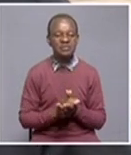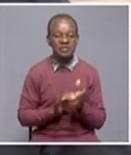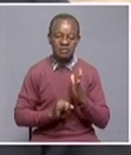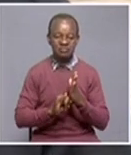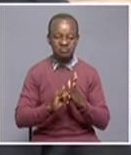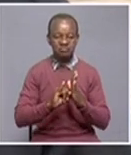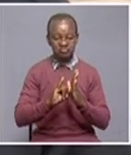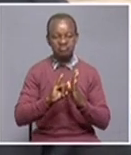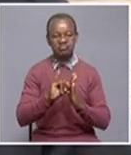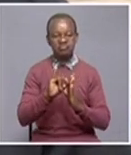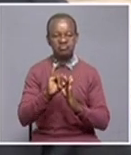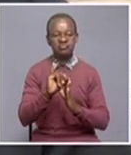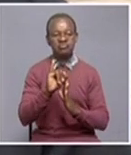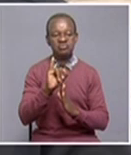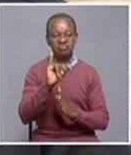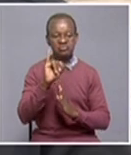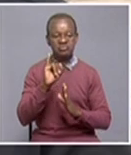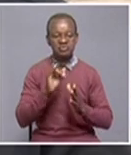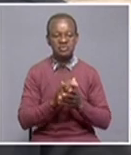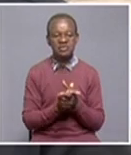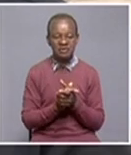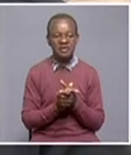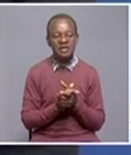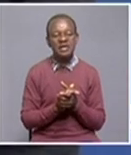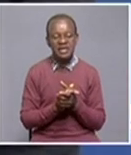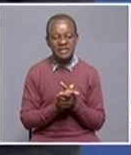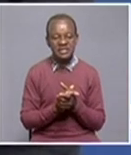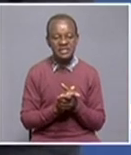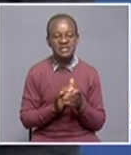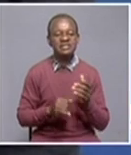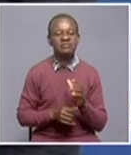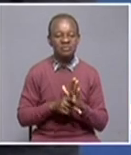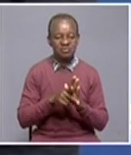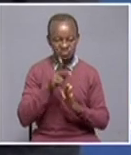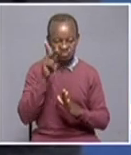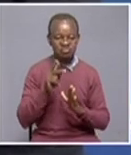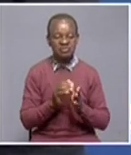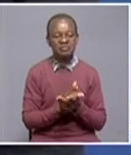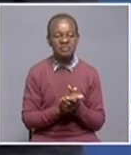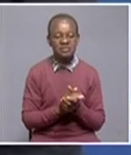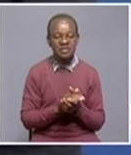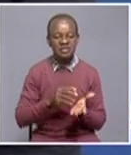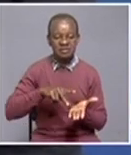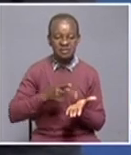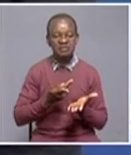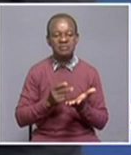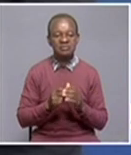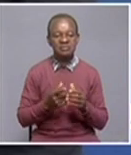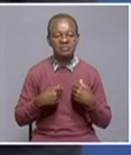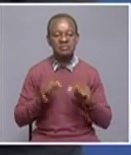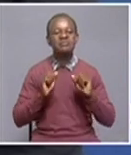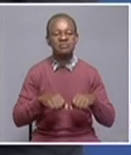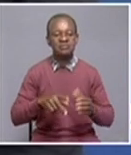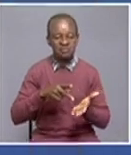overall, contribution to the trade agreements that we've signed as a country. And just finally, as an expert in